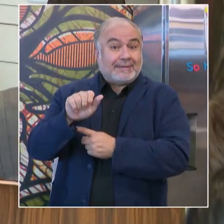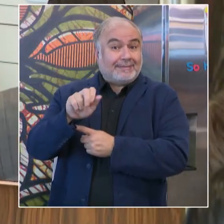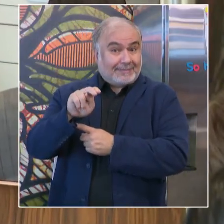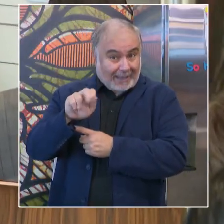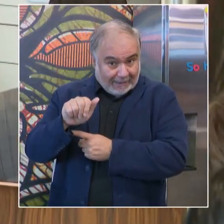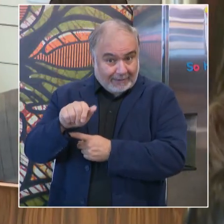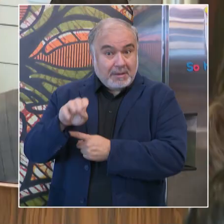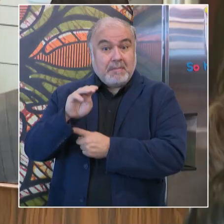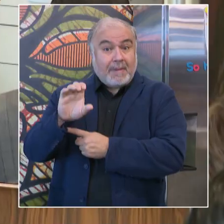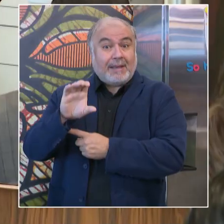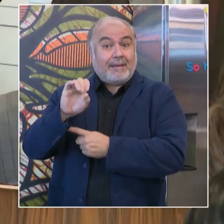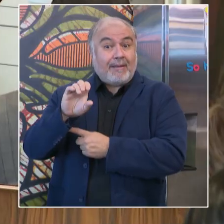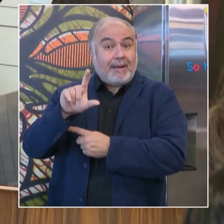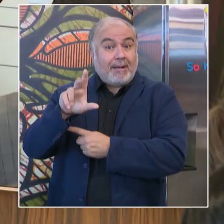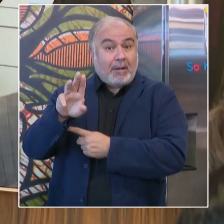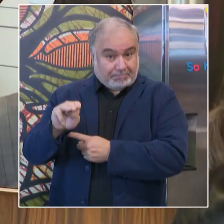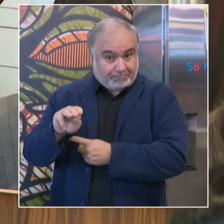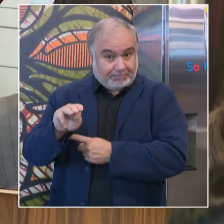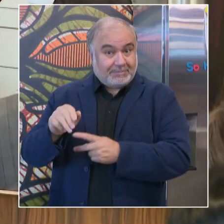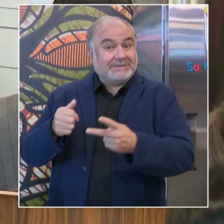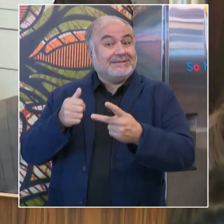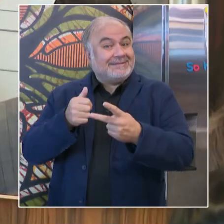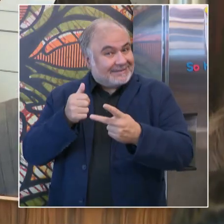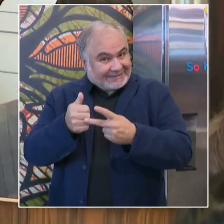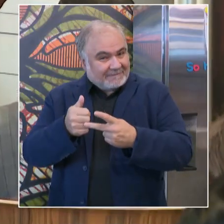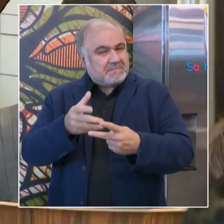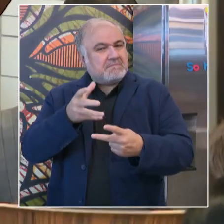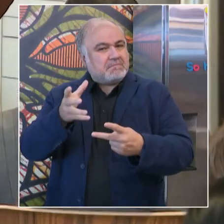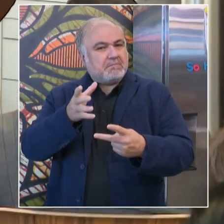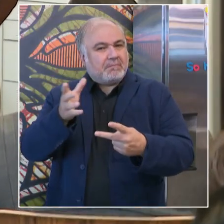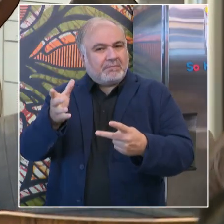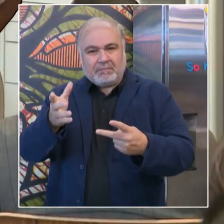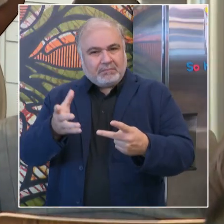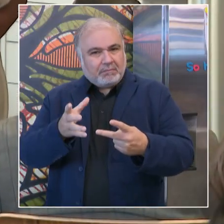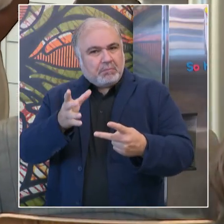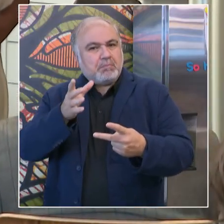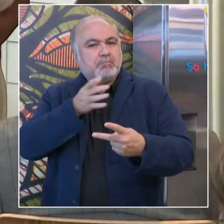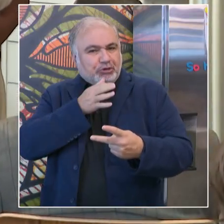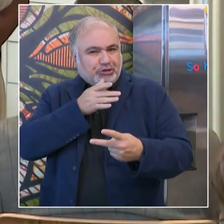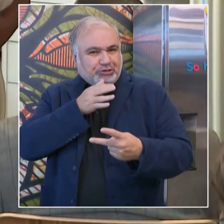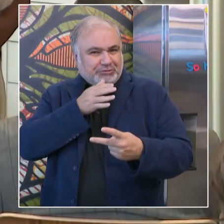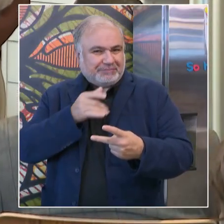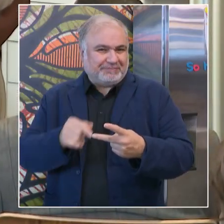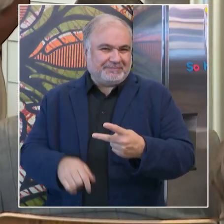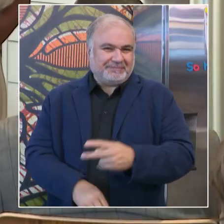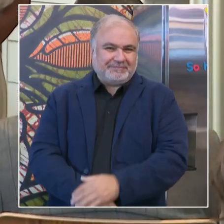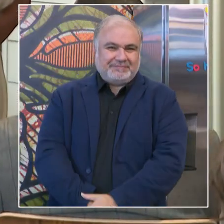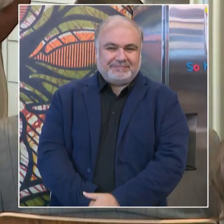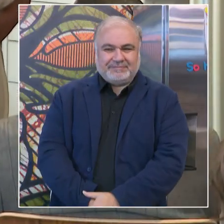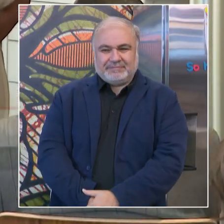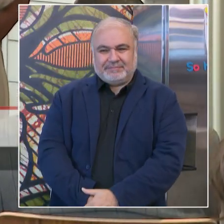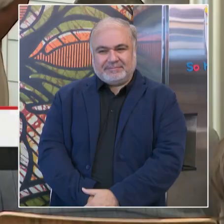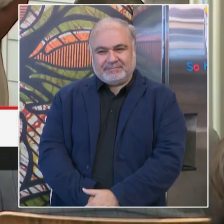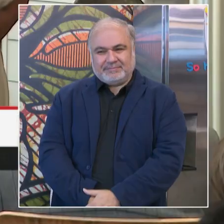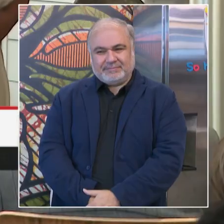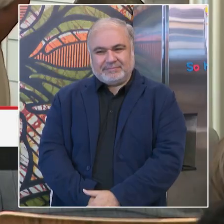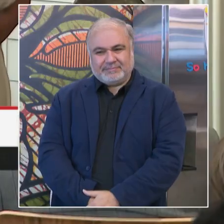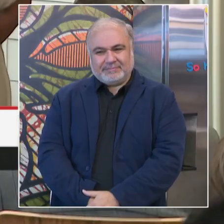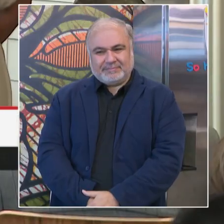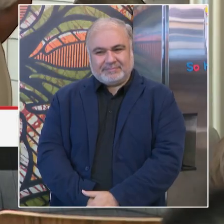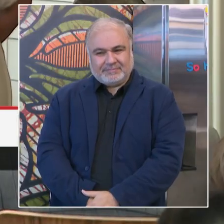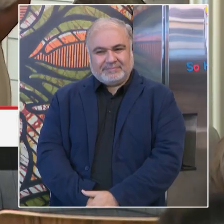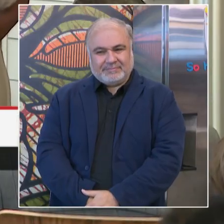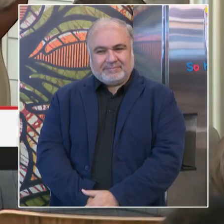Good morning, everyone. My name is Javante. Sorry about that. My name is Javante McCollum. I'm a junior at Ron Brown Clark Preparatory High